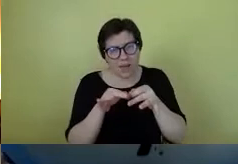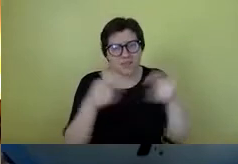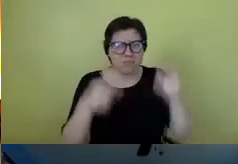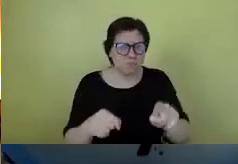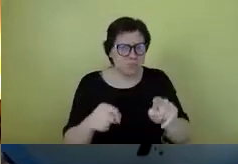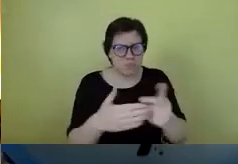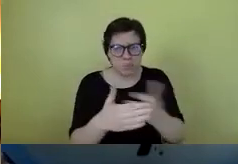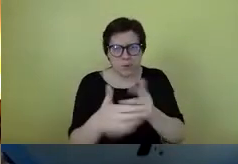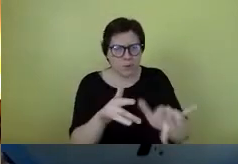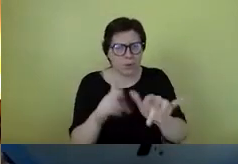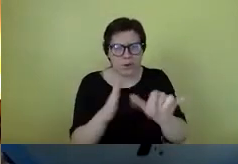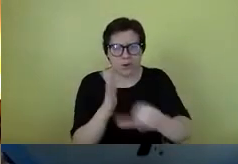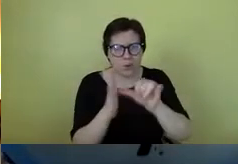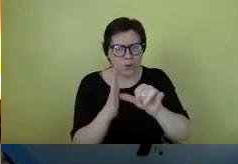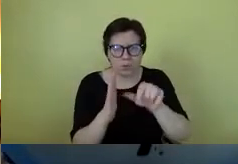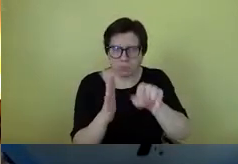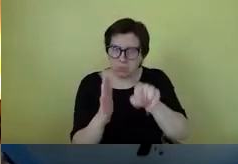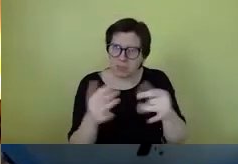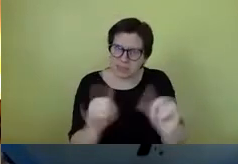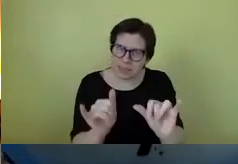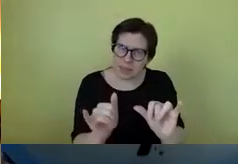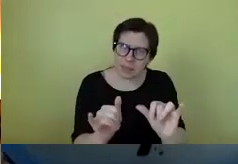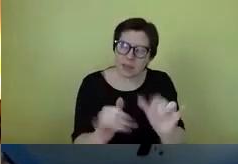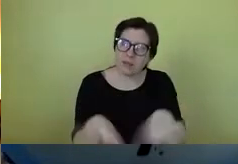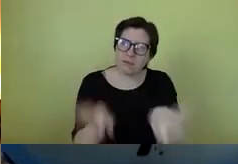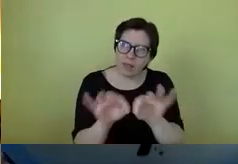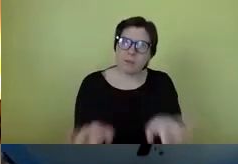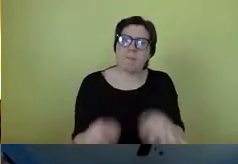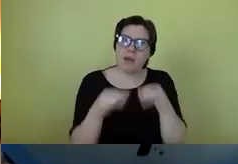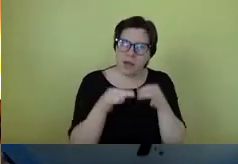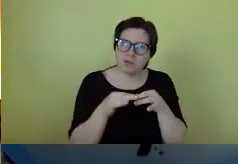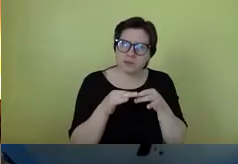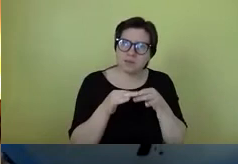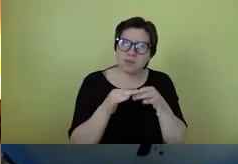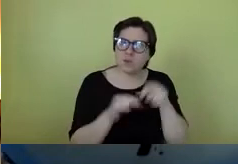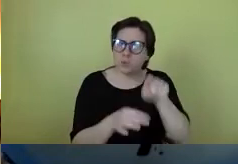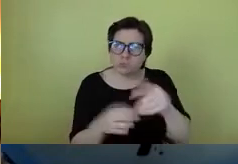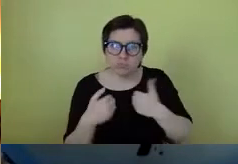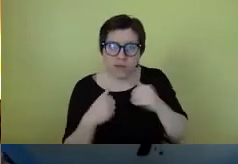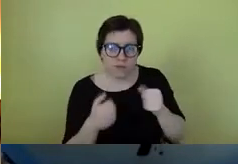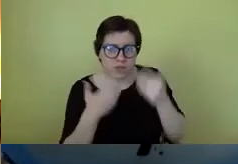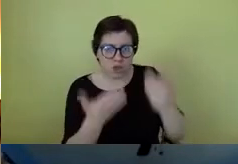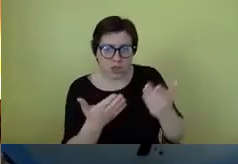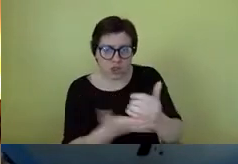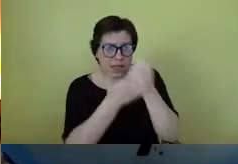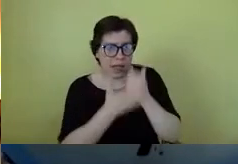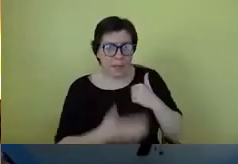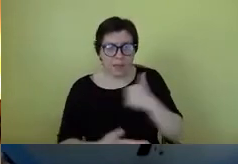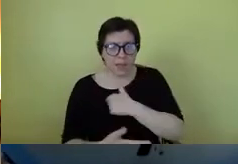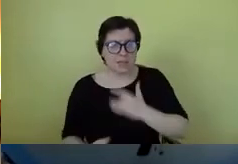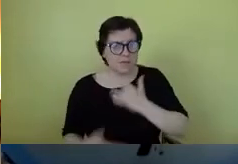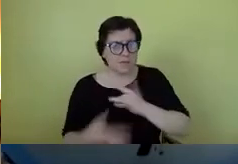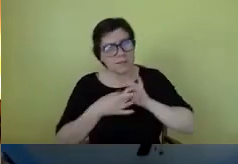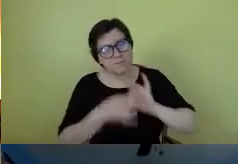YouTube videos is still the Mass. So what are some suggestions for helping us to feel more connected to Mass